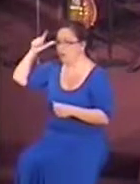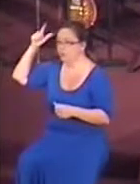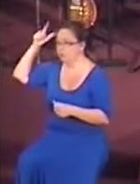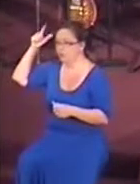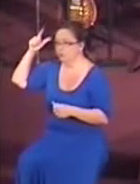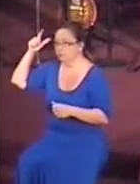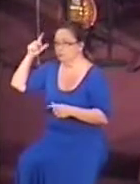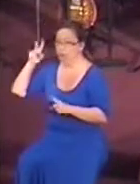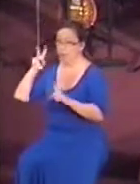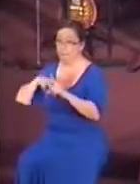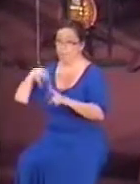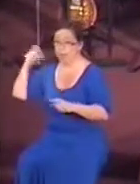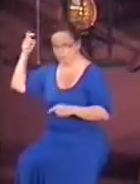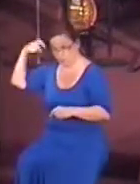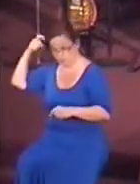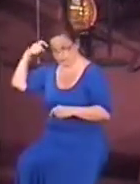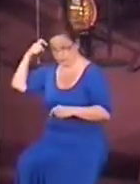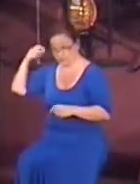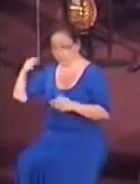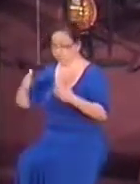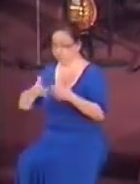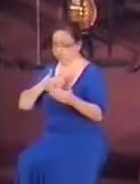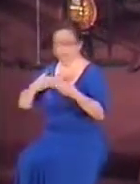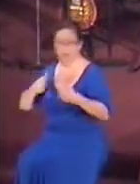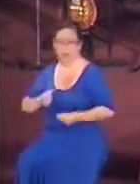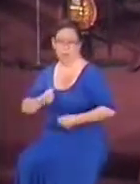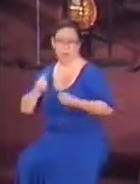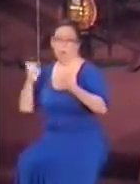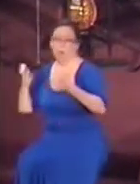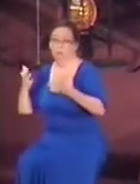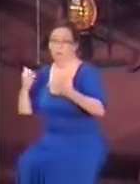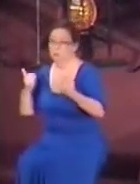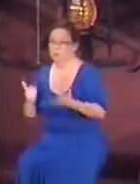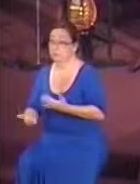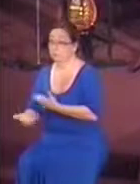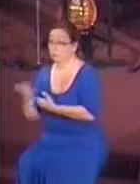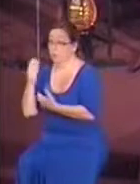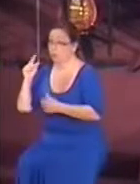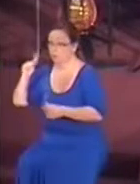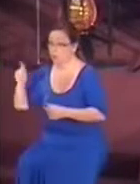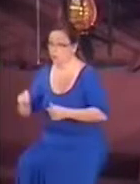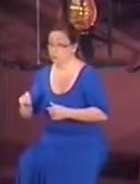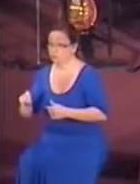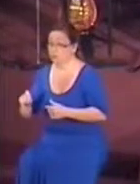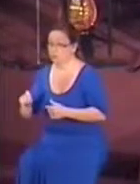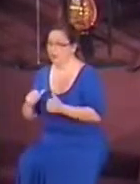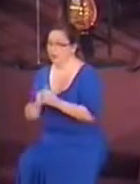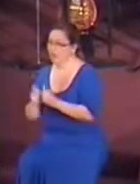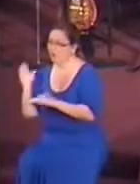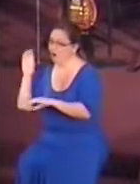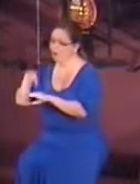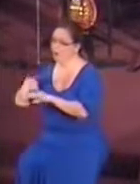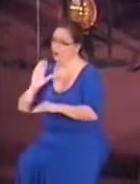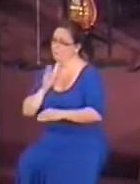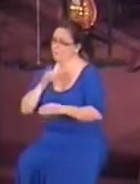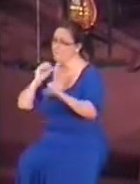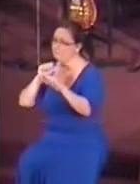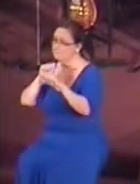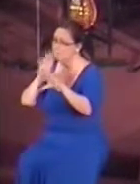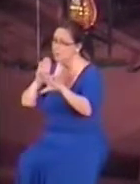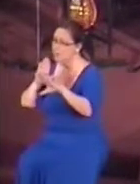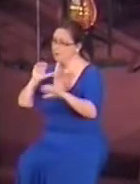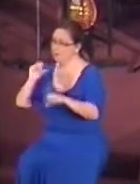in spite of our emotions. And so we come to this question this morning. How do we overcome our mountain of